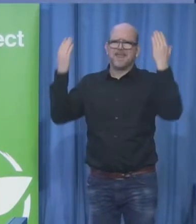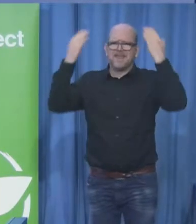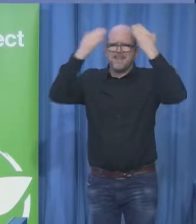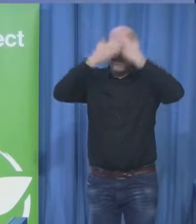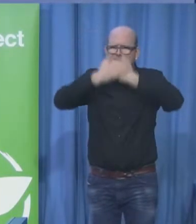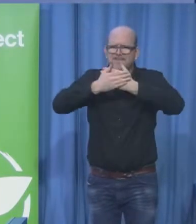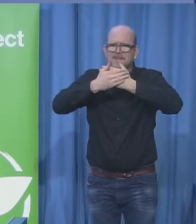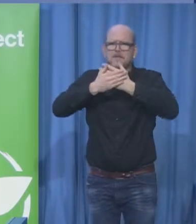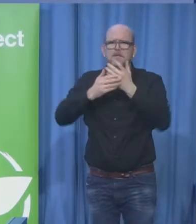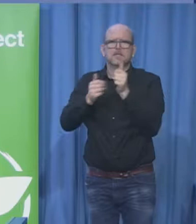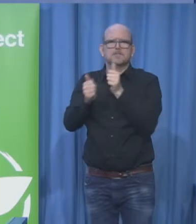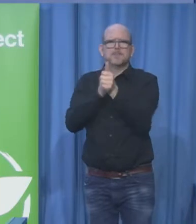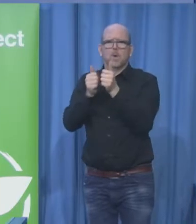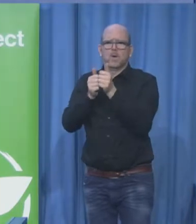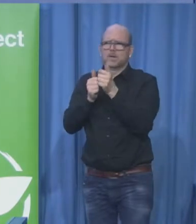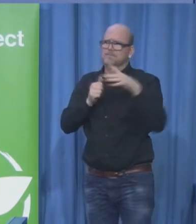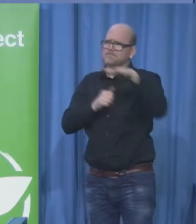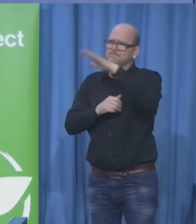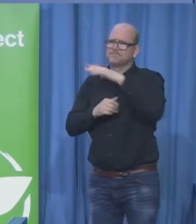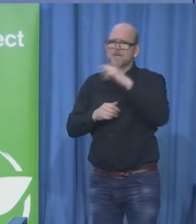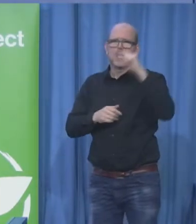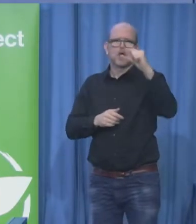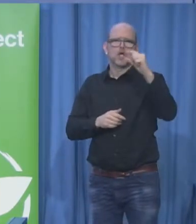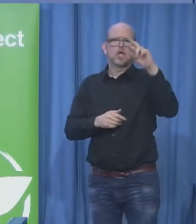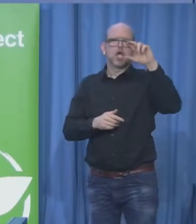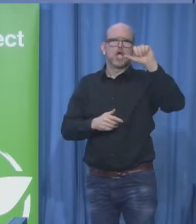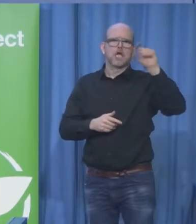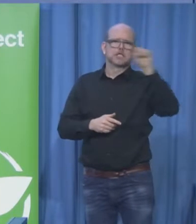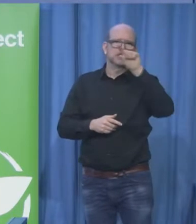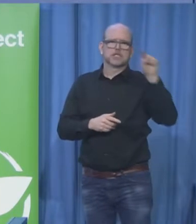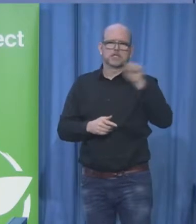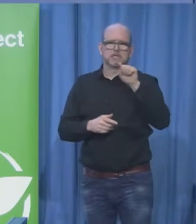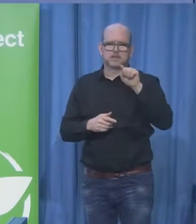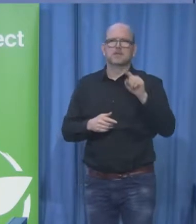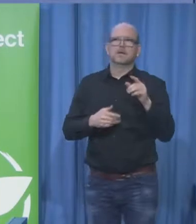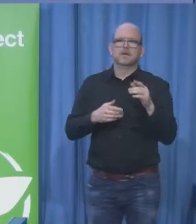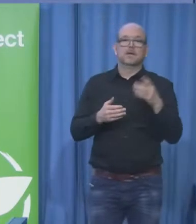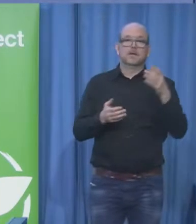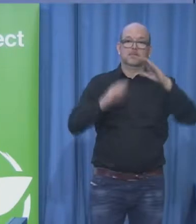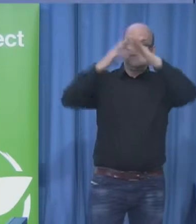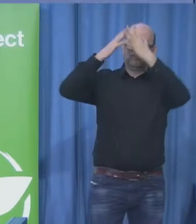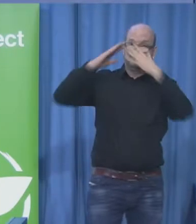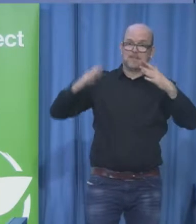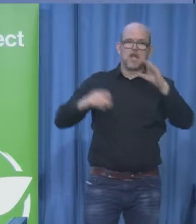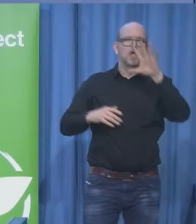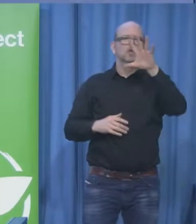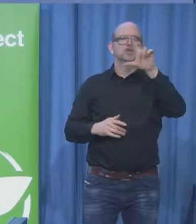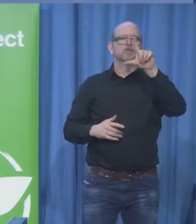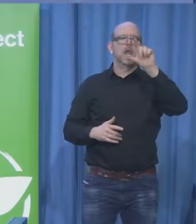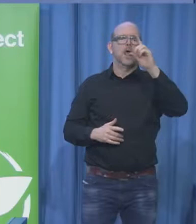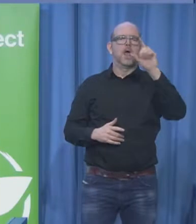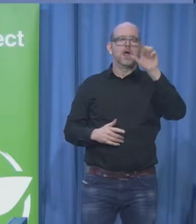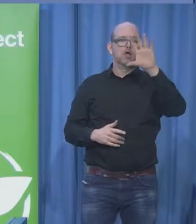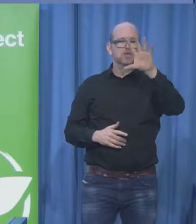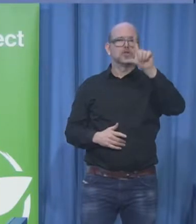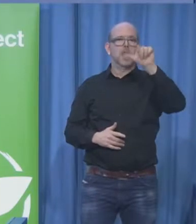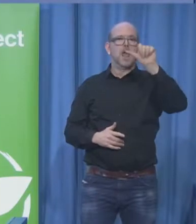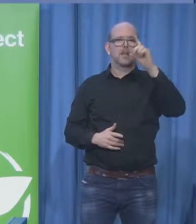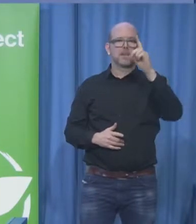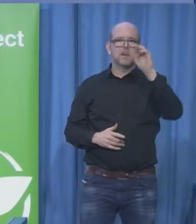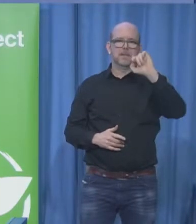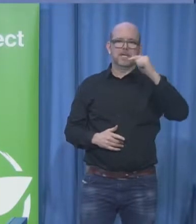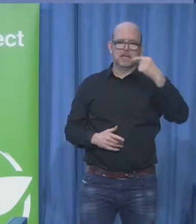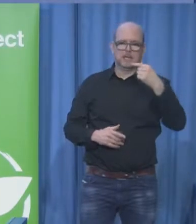in sports on snow and on ice. Some highlights, of course, we're going to have a torch run. It's